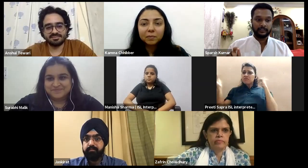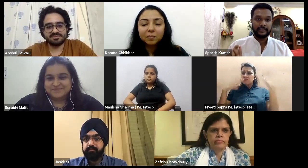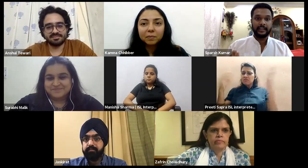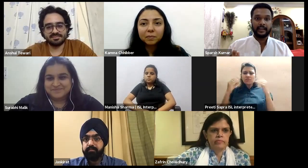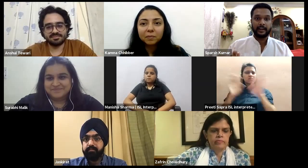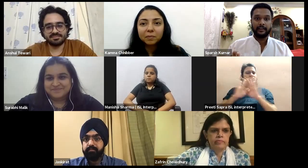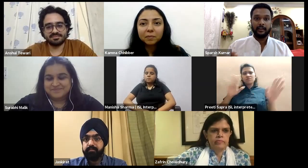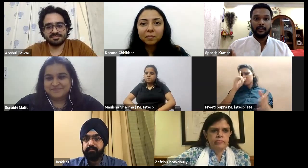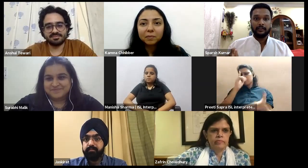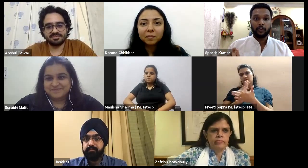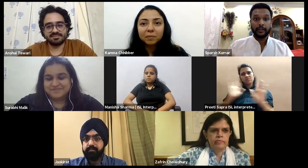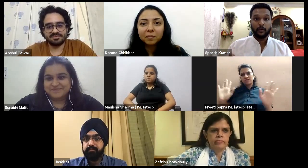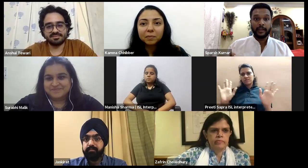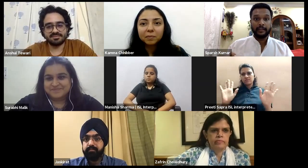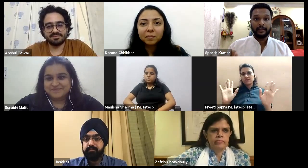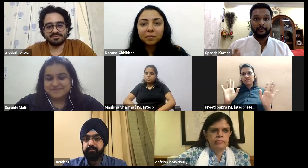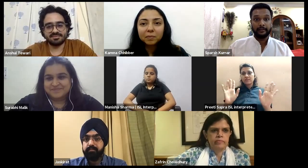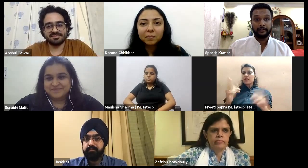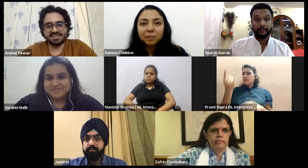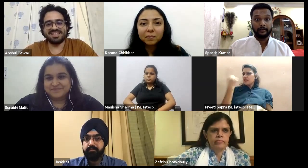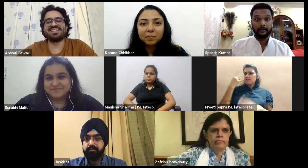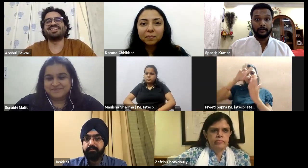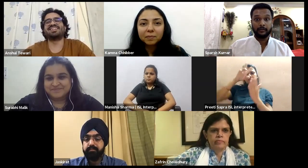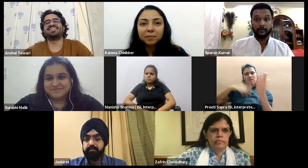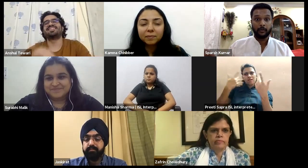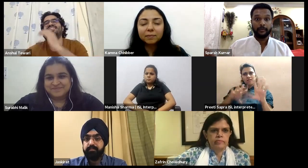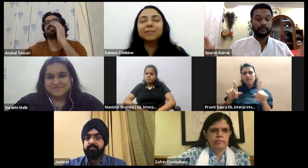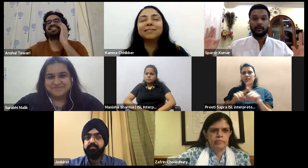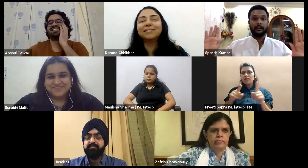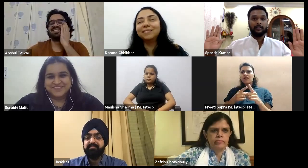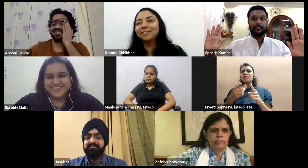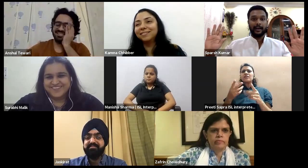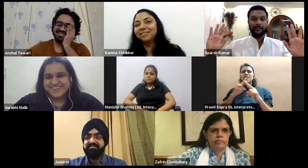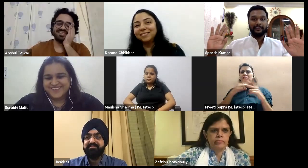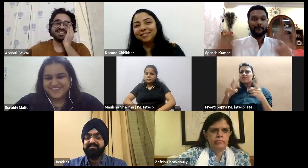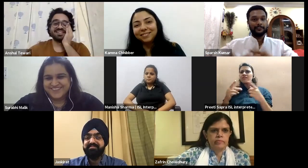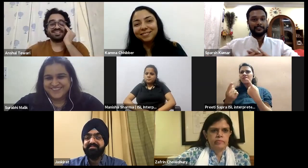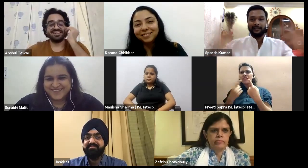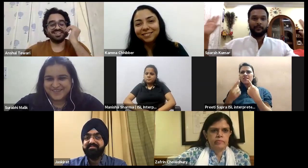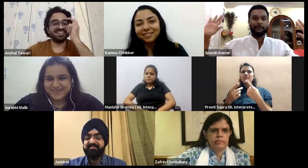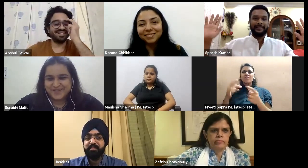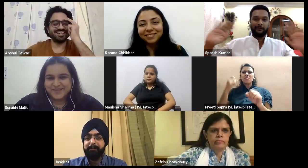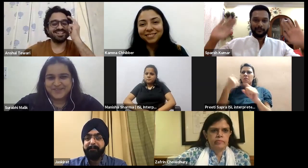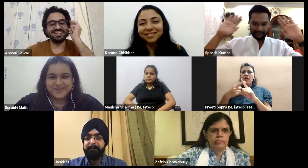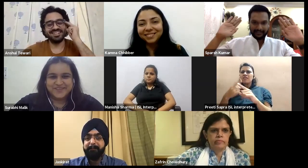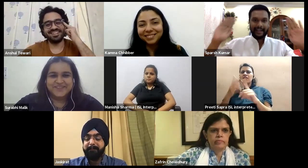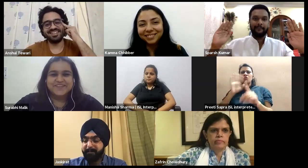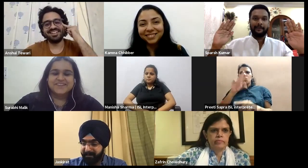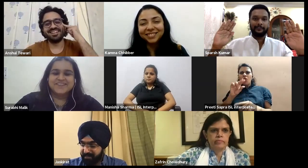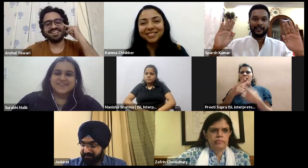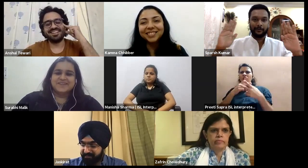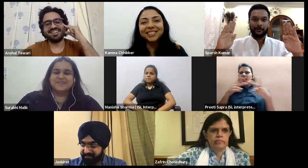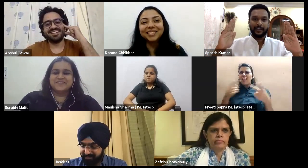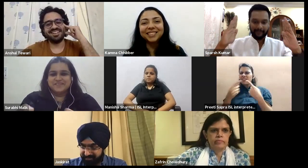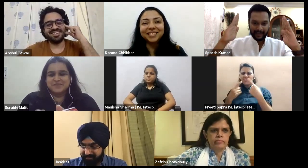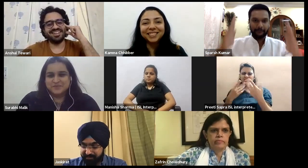was yesterday I read snorting cocaine can clear COVID. So I mean, that was it for me. That was the time when I